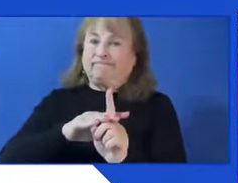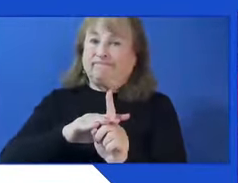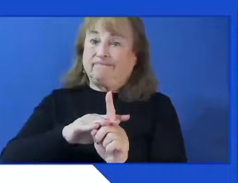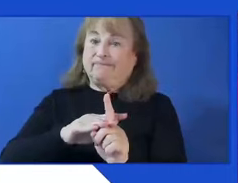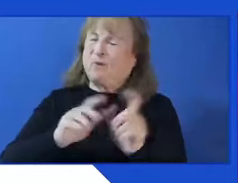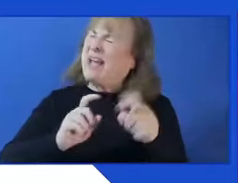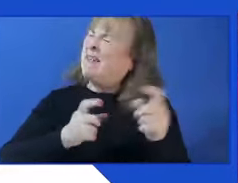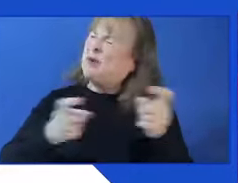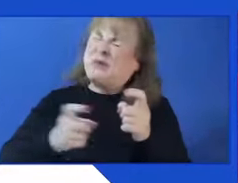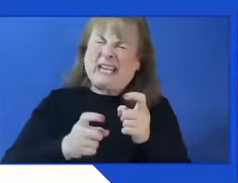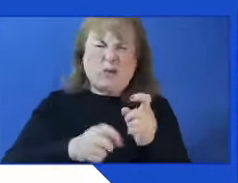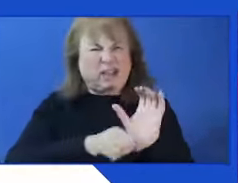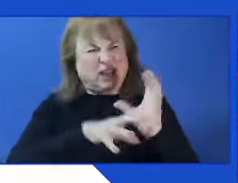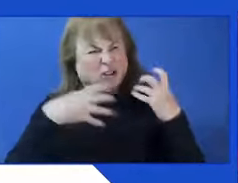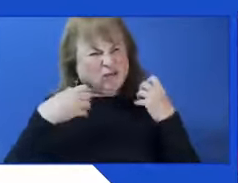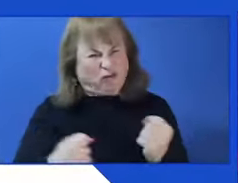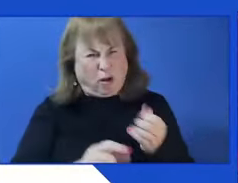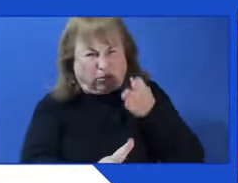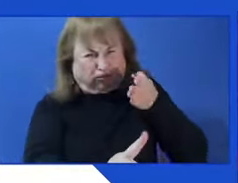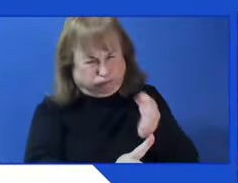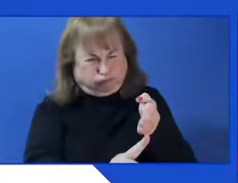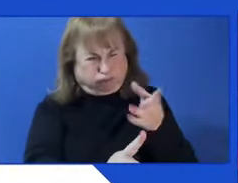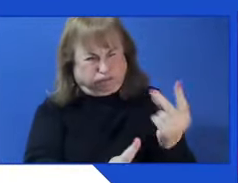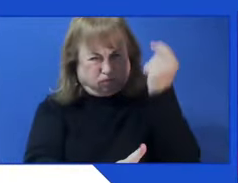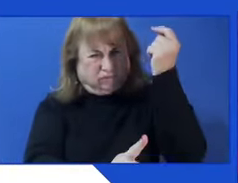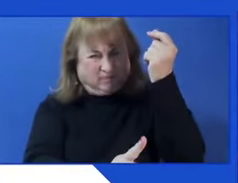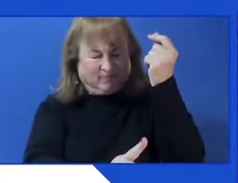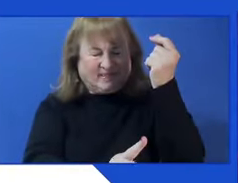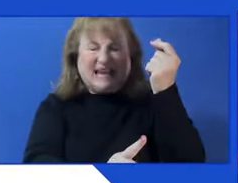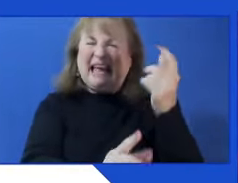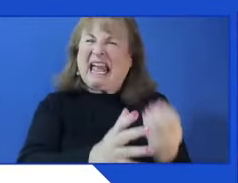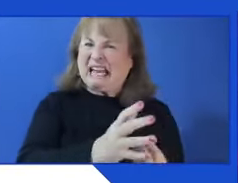with forcefully and directly, it grows into